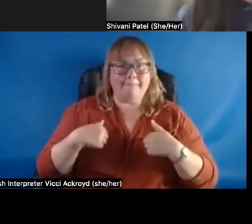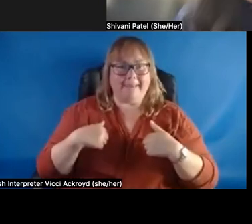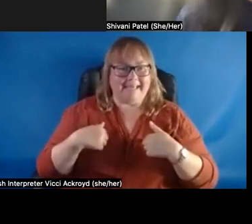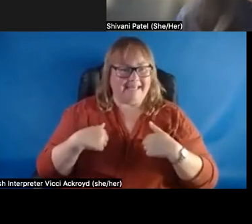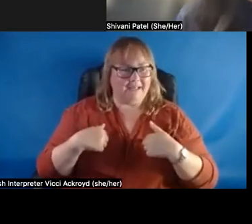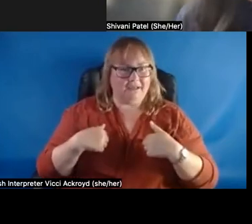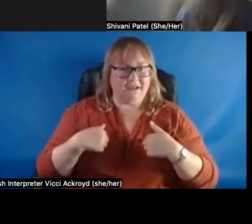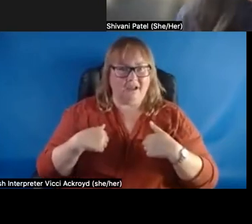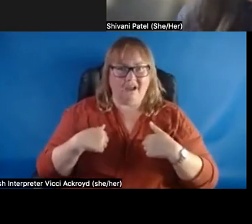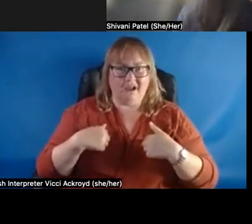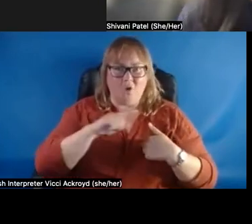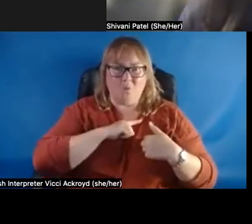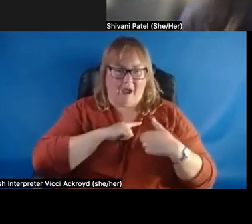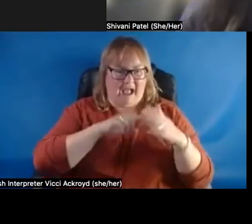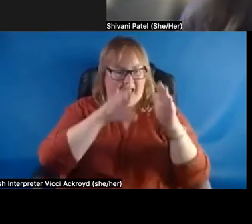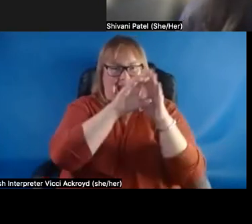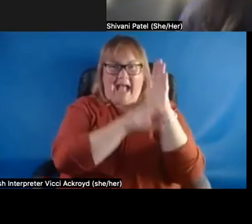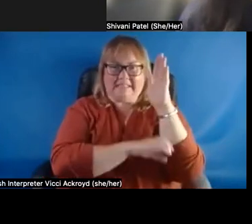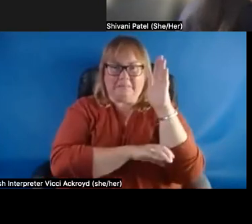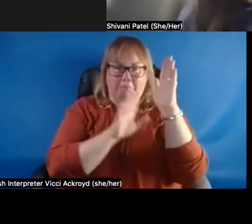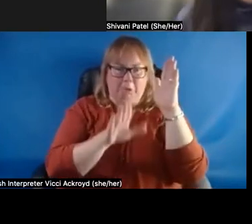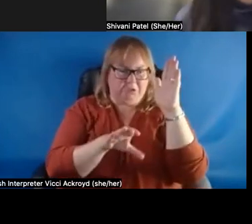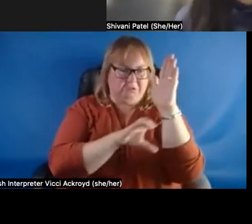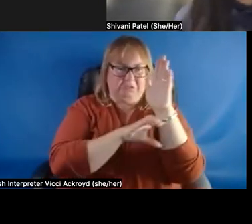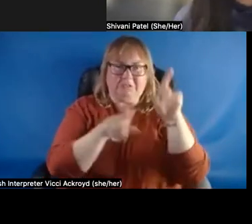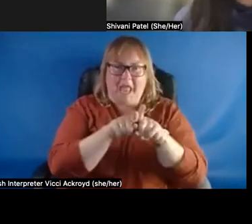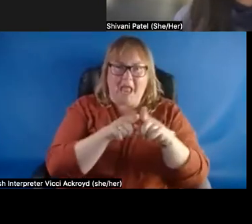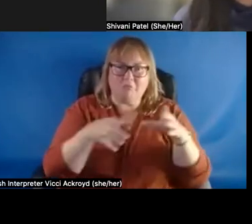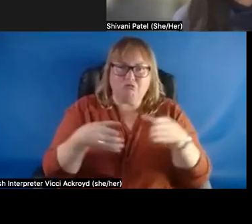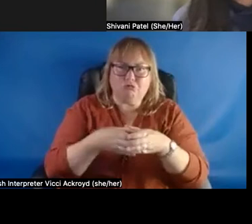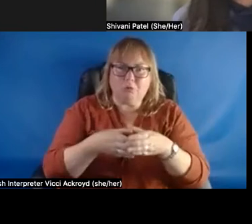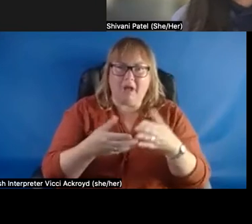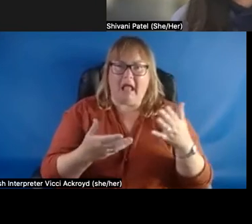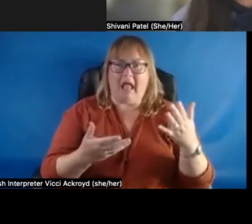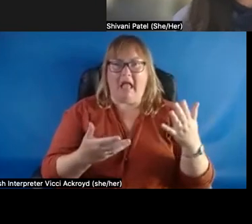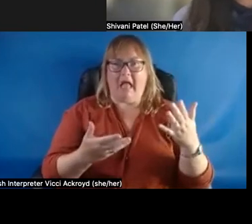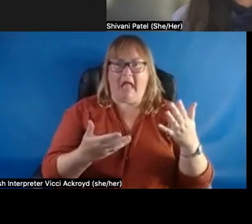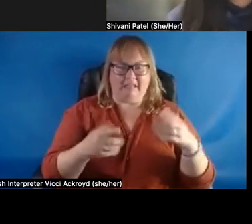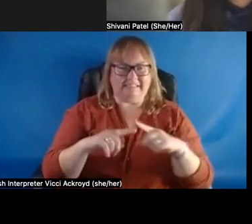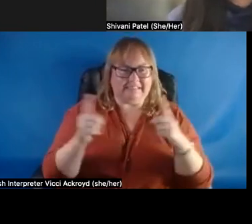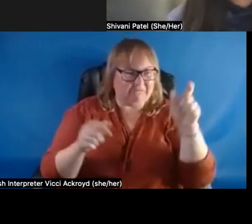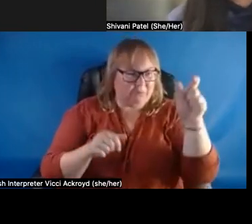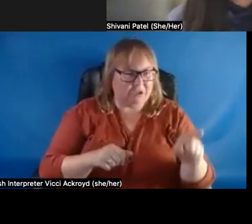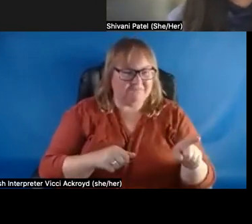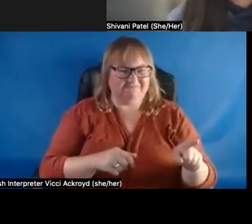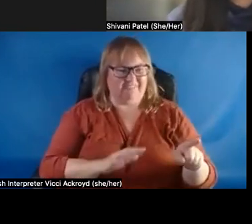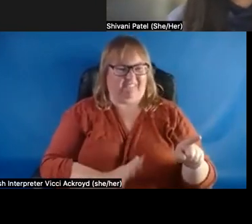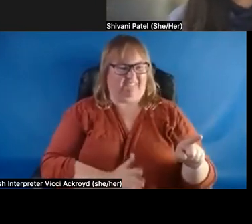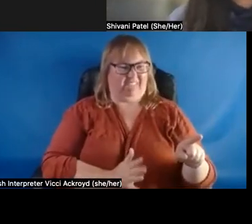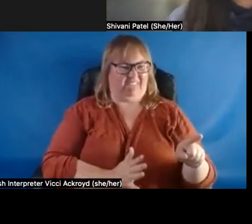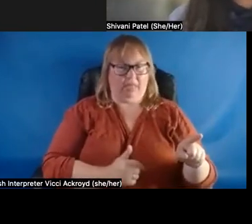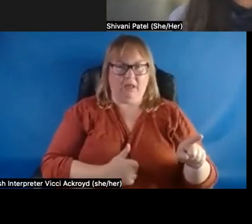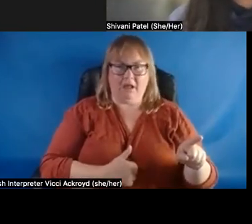the structure which is there, then it's hard to